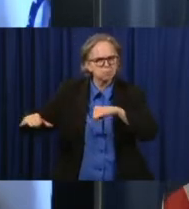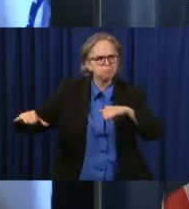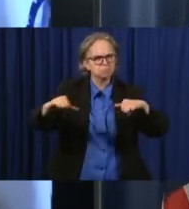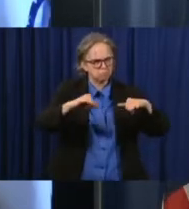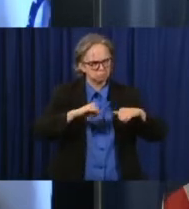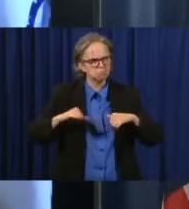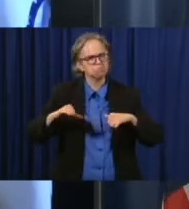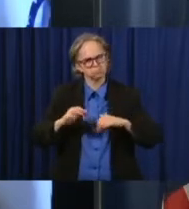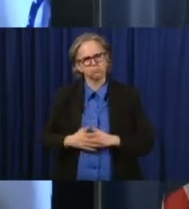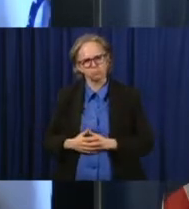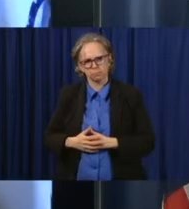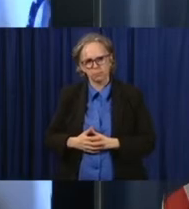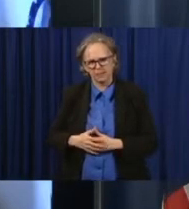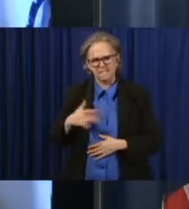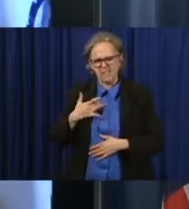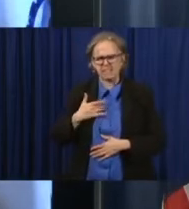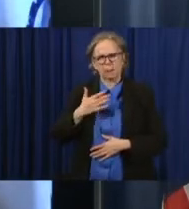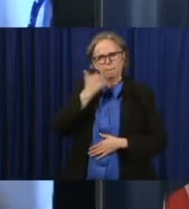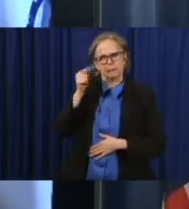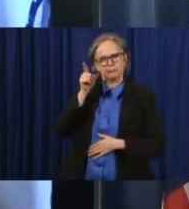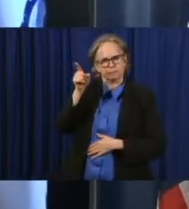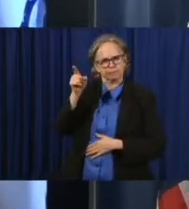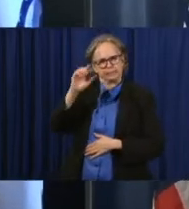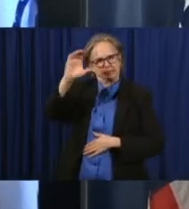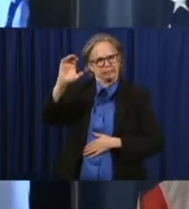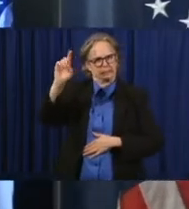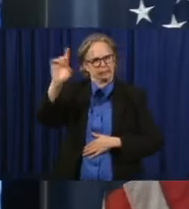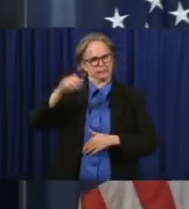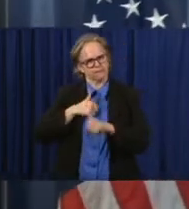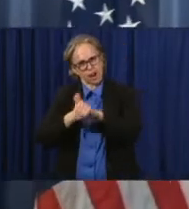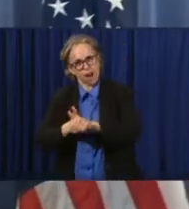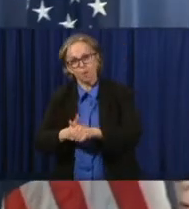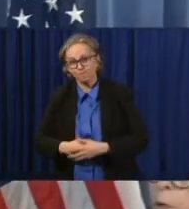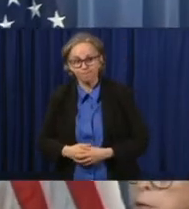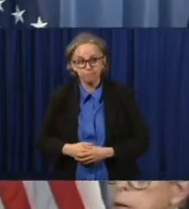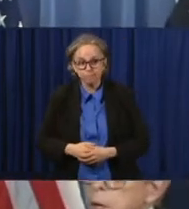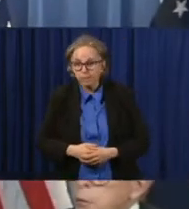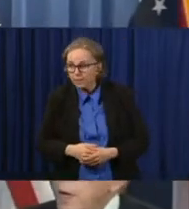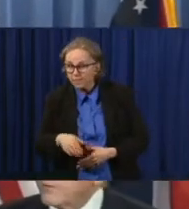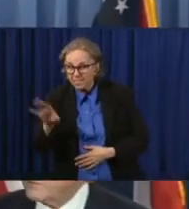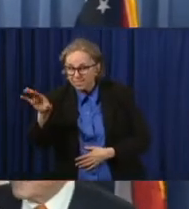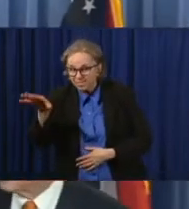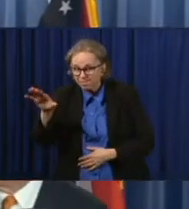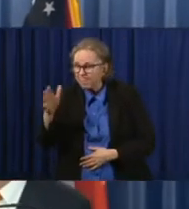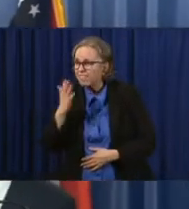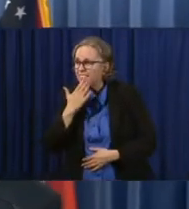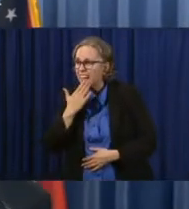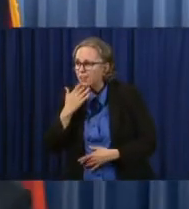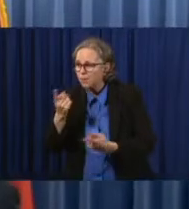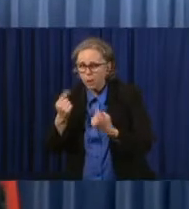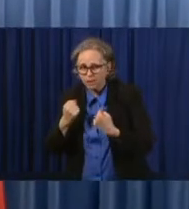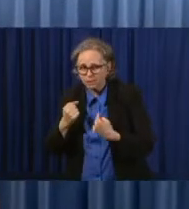That's probably the best that we can do at this point. Director, thanks for the report. We'll have you back in a couple more weeks. We appreciate